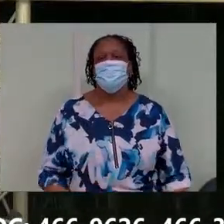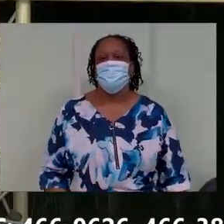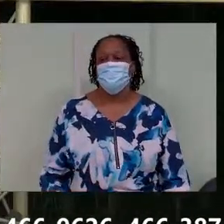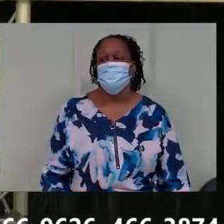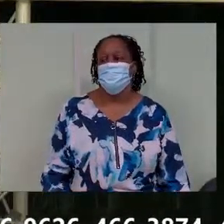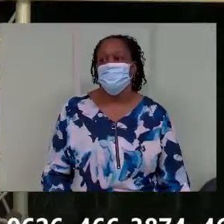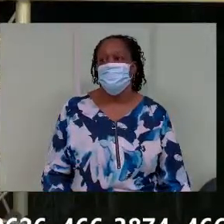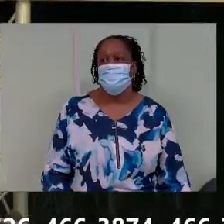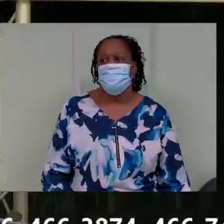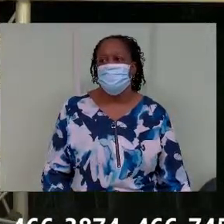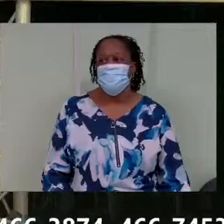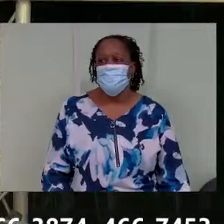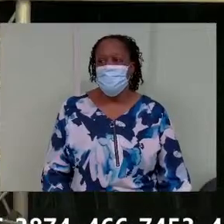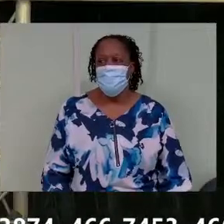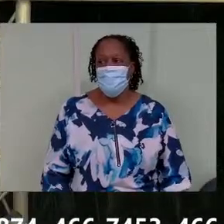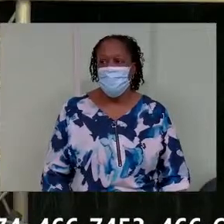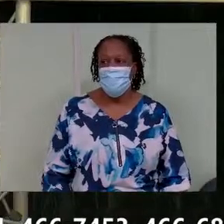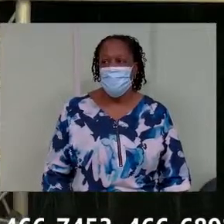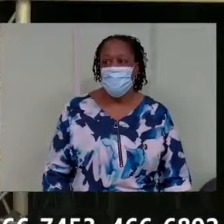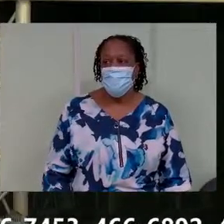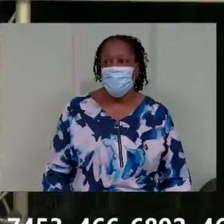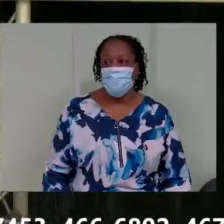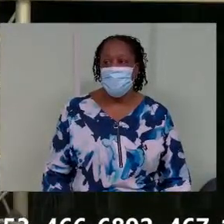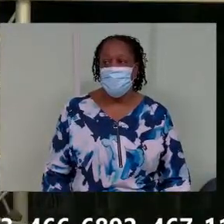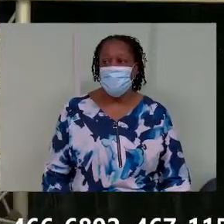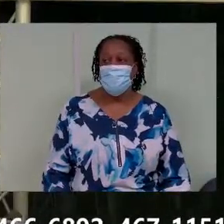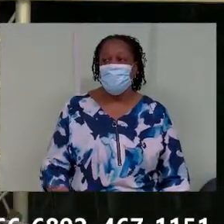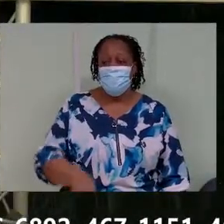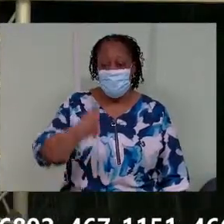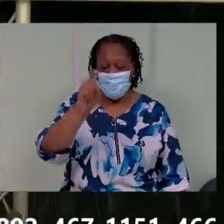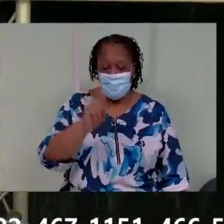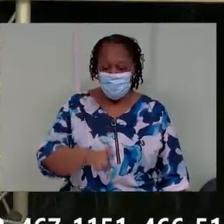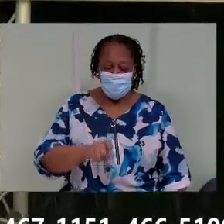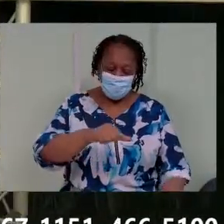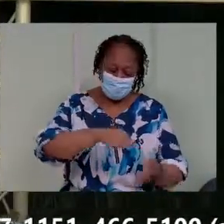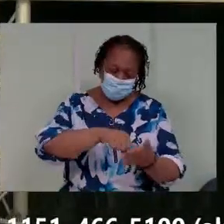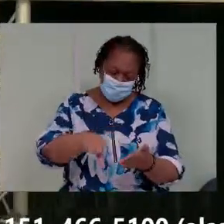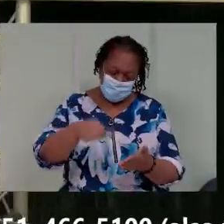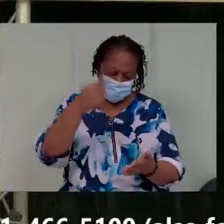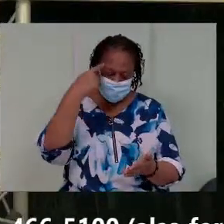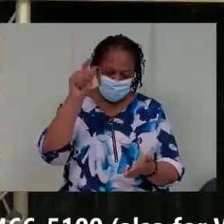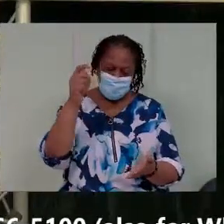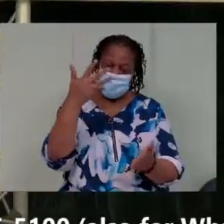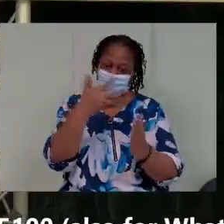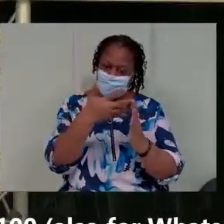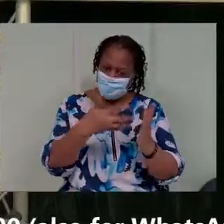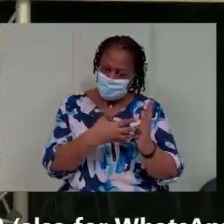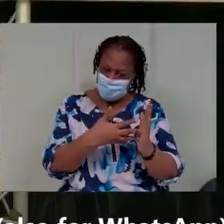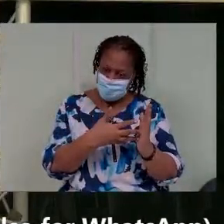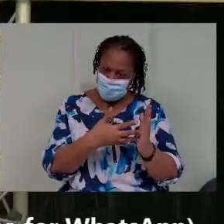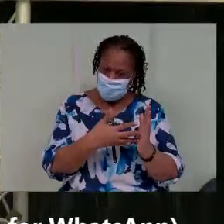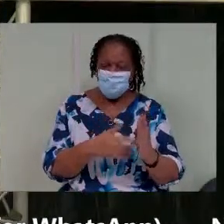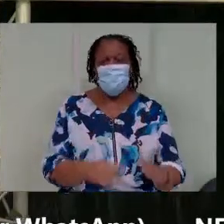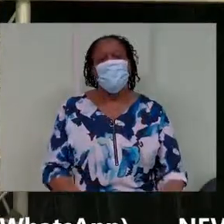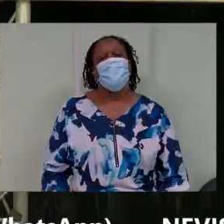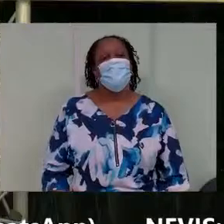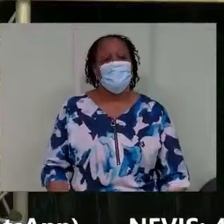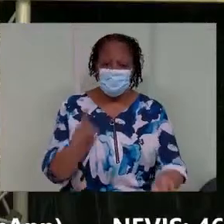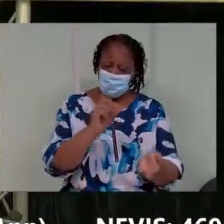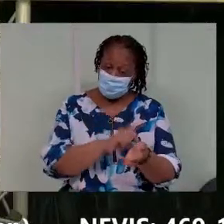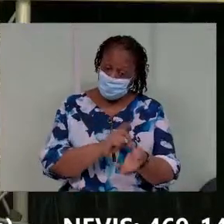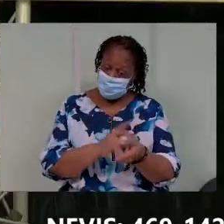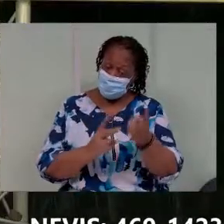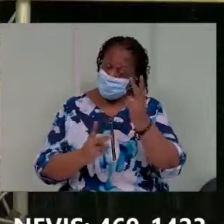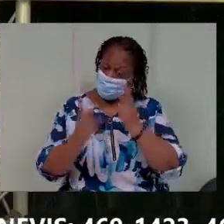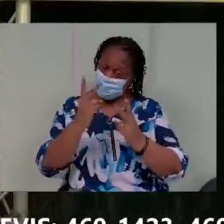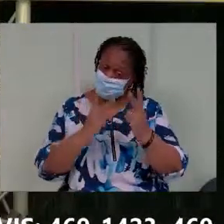note that you still have to, A, pay for your testing. 2, the medical personnel will visit you, the